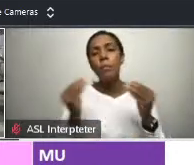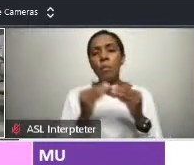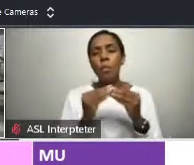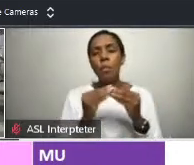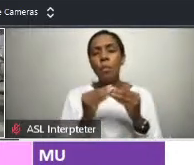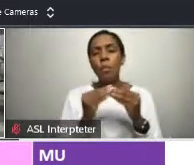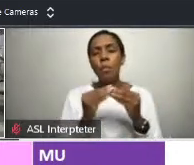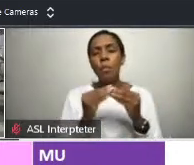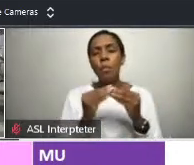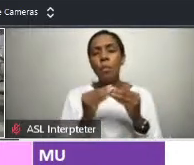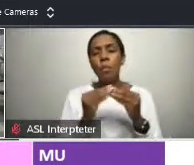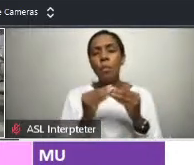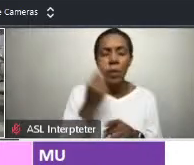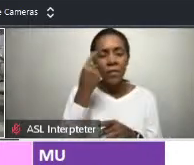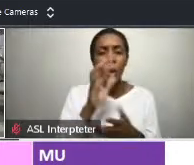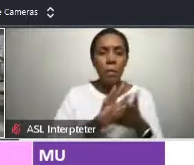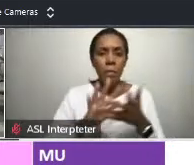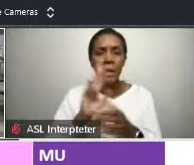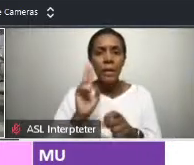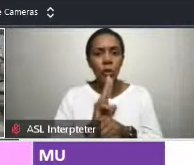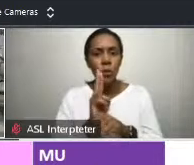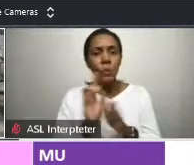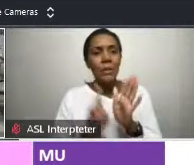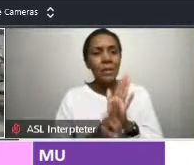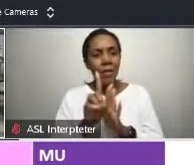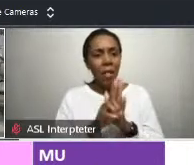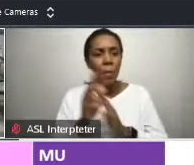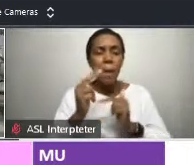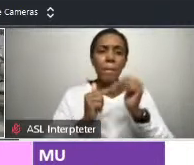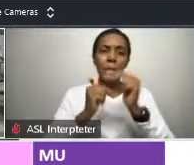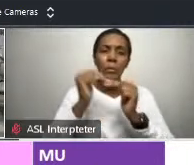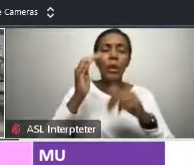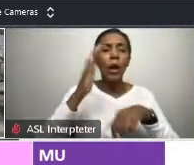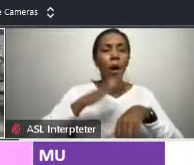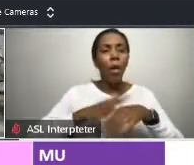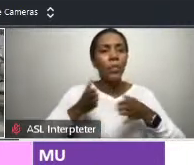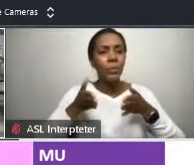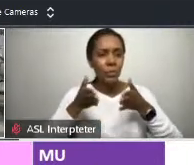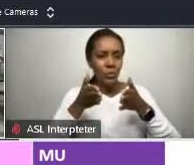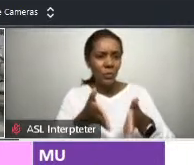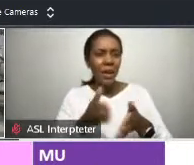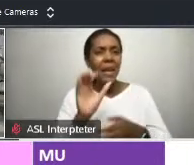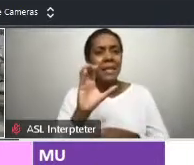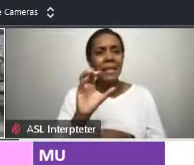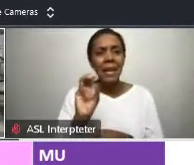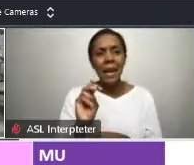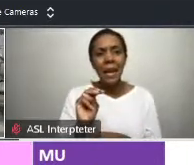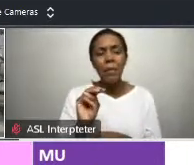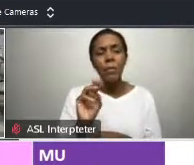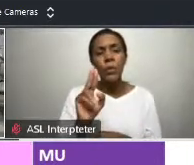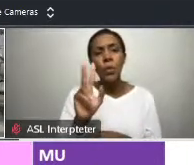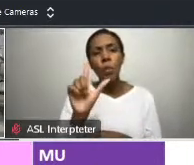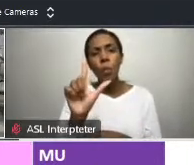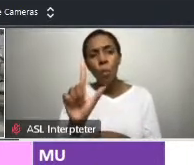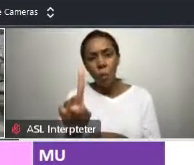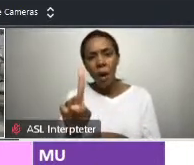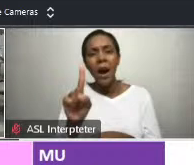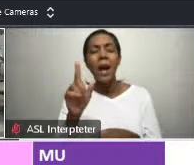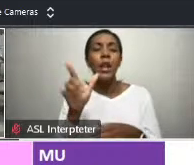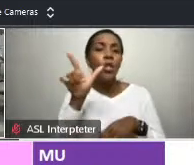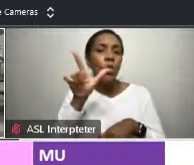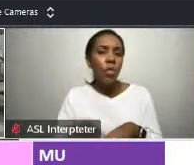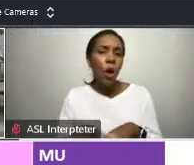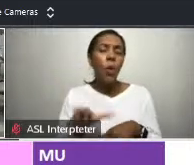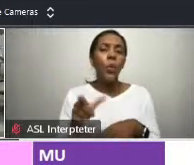for mixed use development, more appropriate for building up on the street. And then CMU1 being our lower intensity commercial